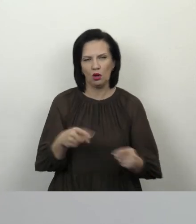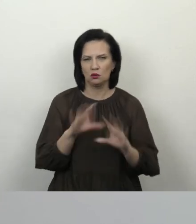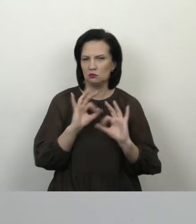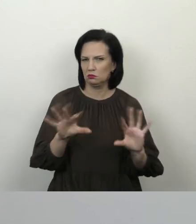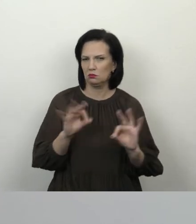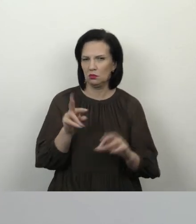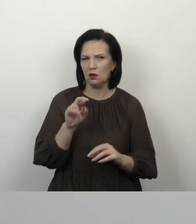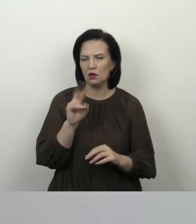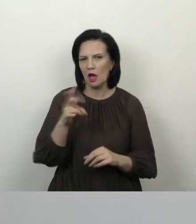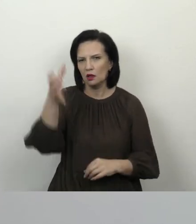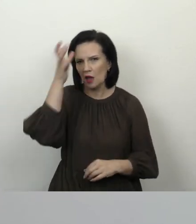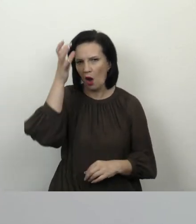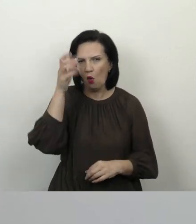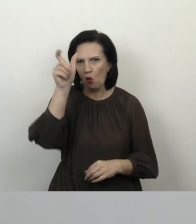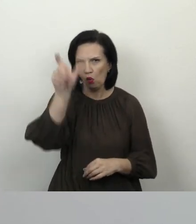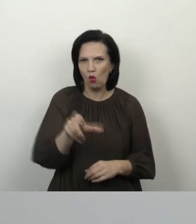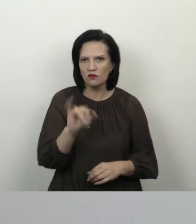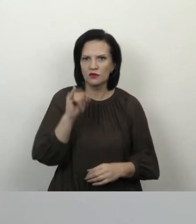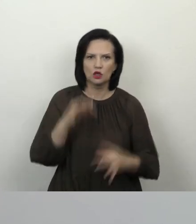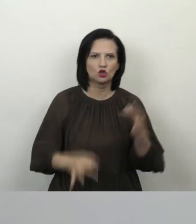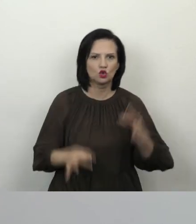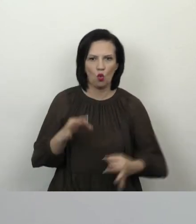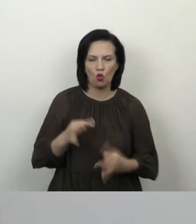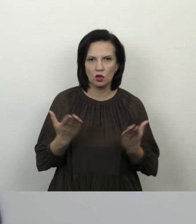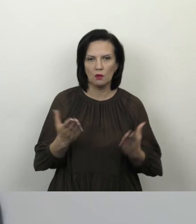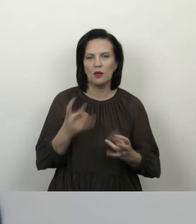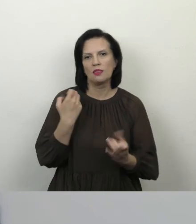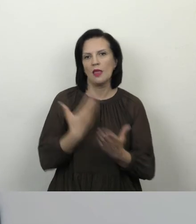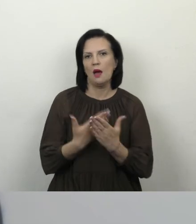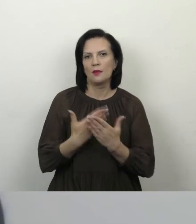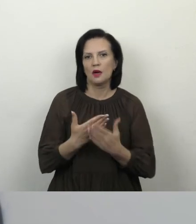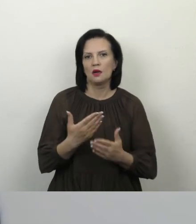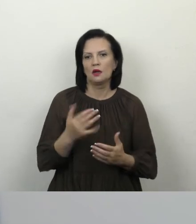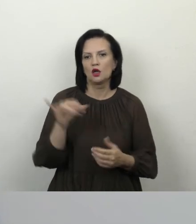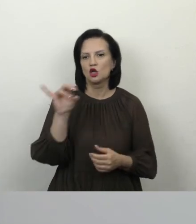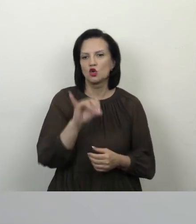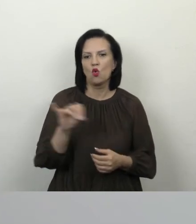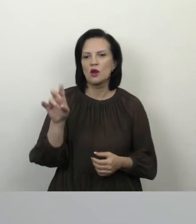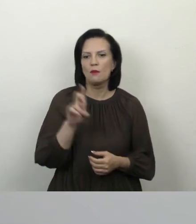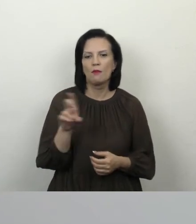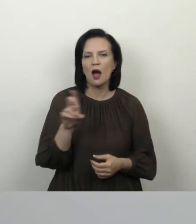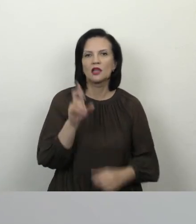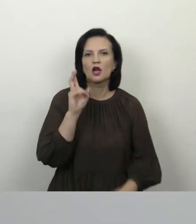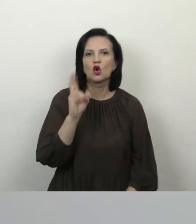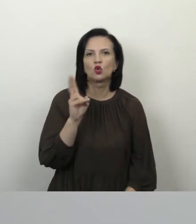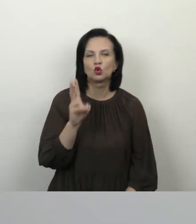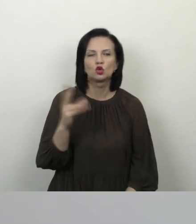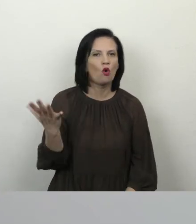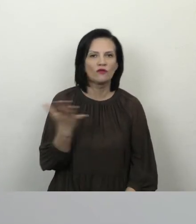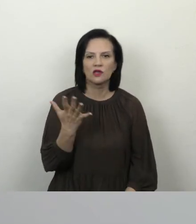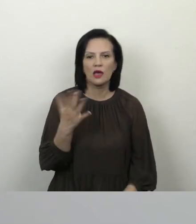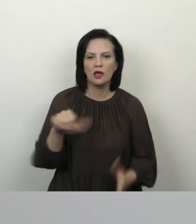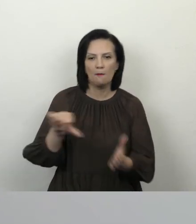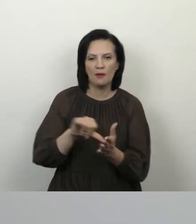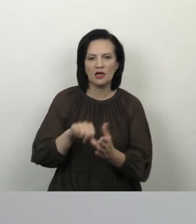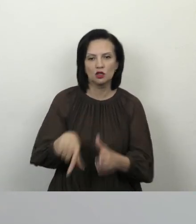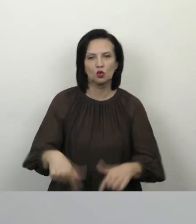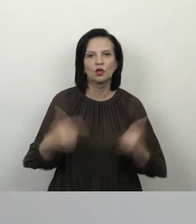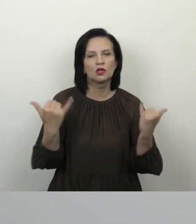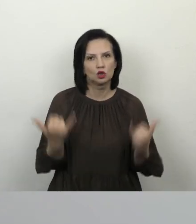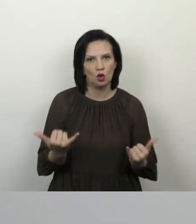the control function in the law, and it can be interpreted quite different ways. For example, Mr.